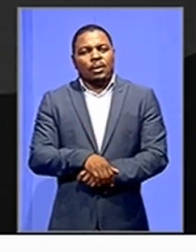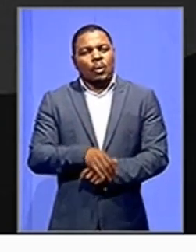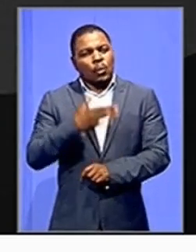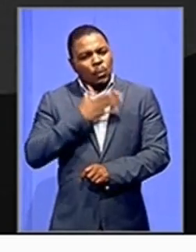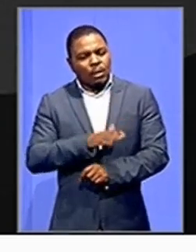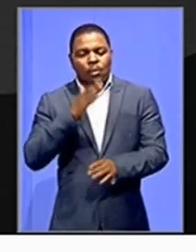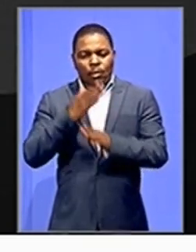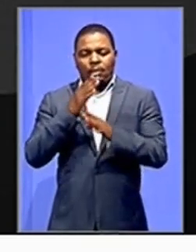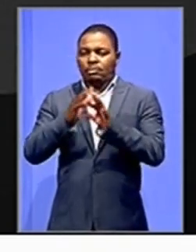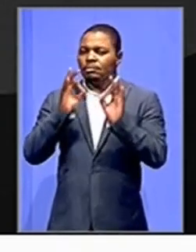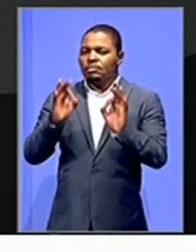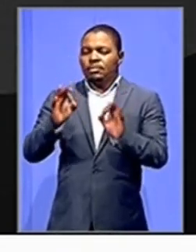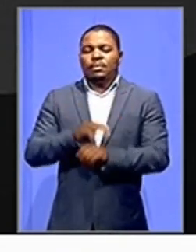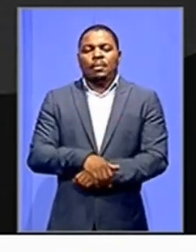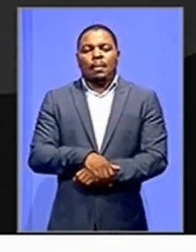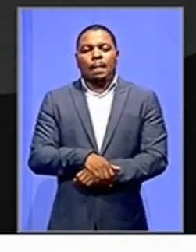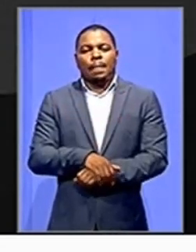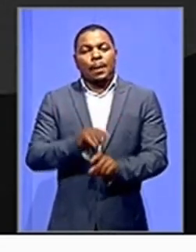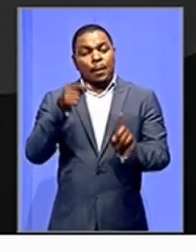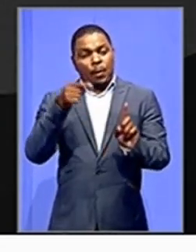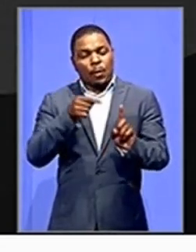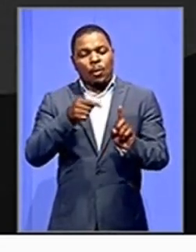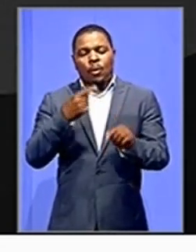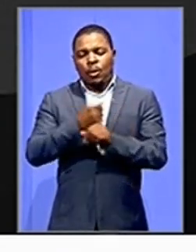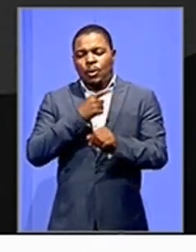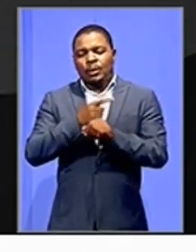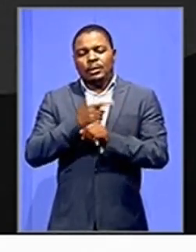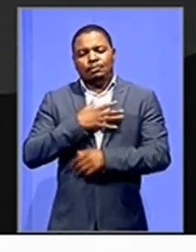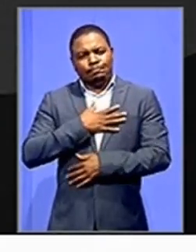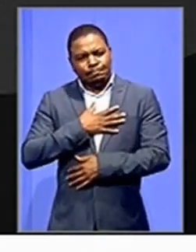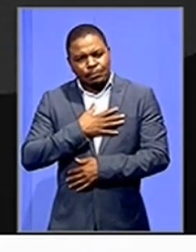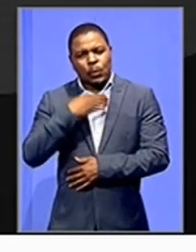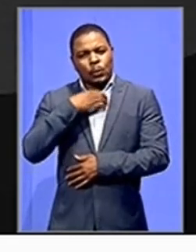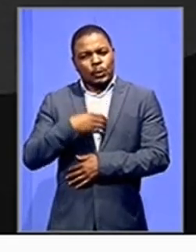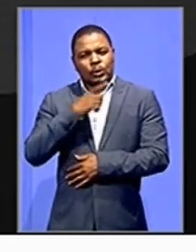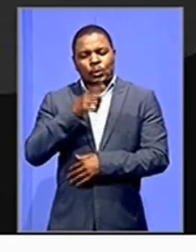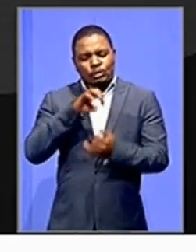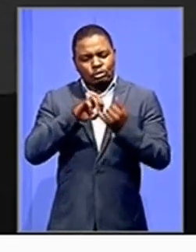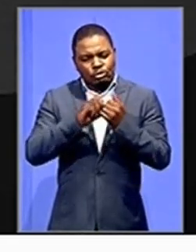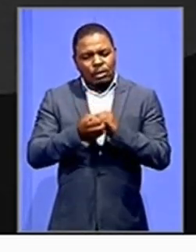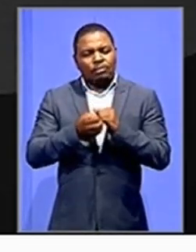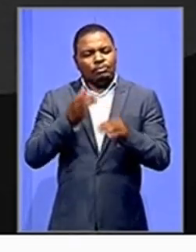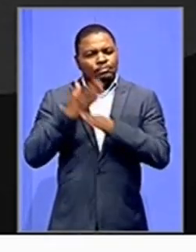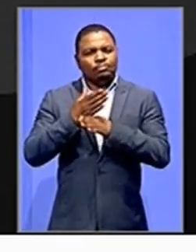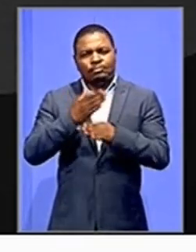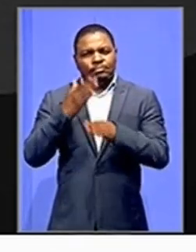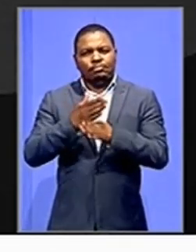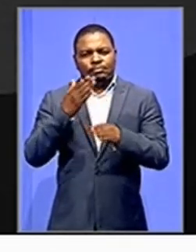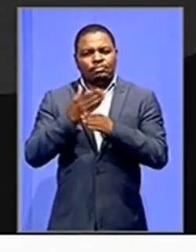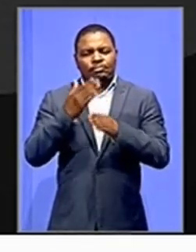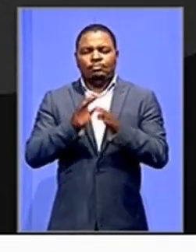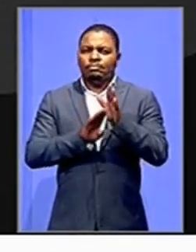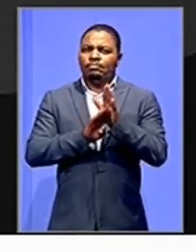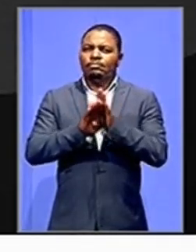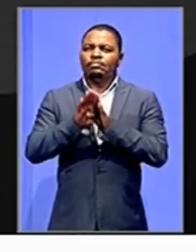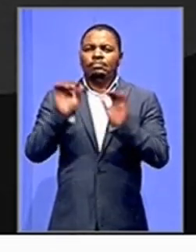a batla go etse mosebetsi, mme o ne a re lakaletsa ka nako tsohle gore re iphushe re leke go sebetsa ka matla gore